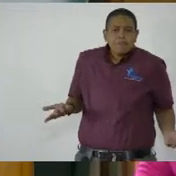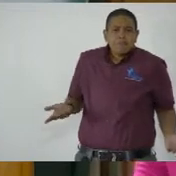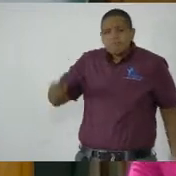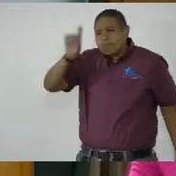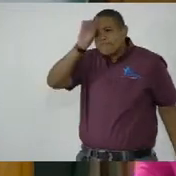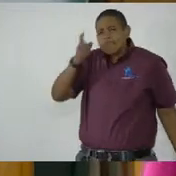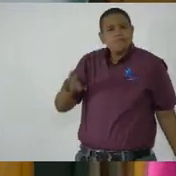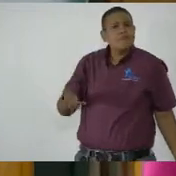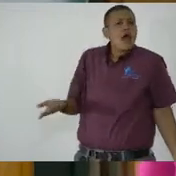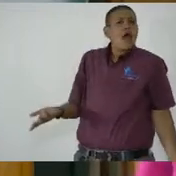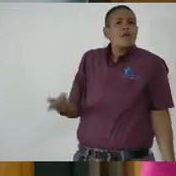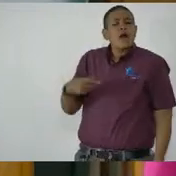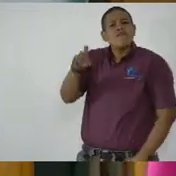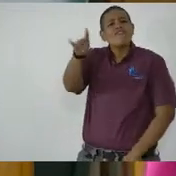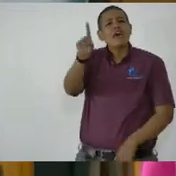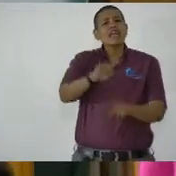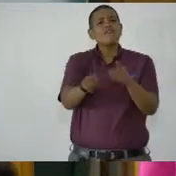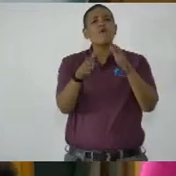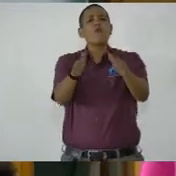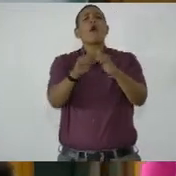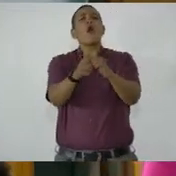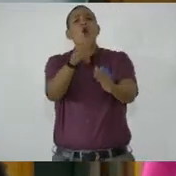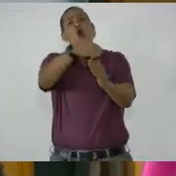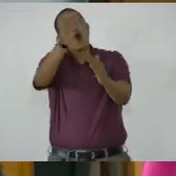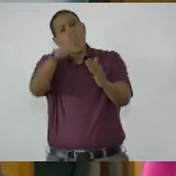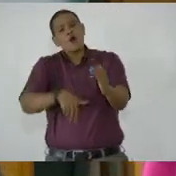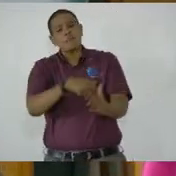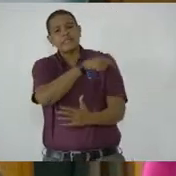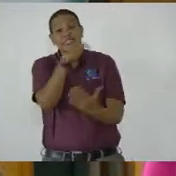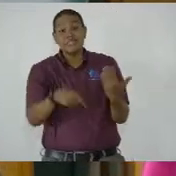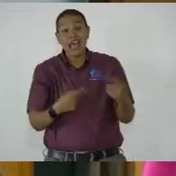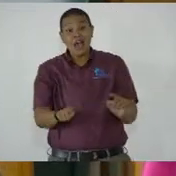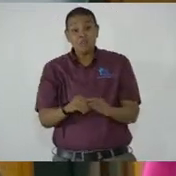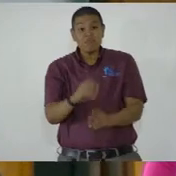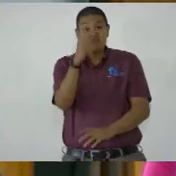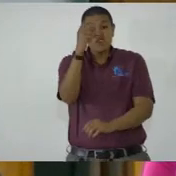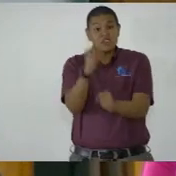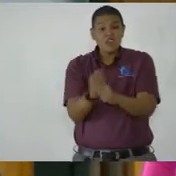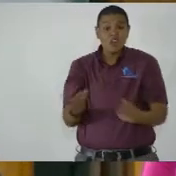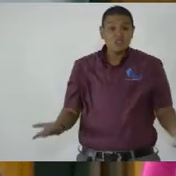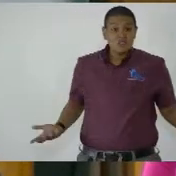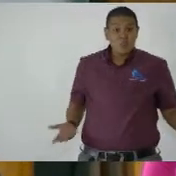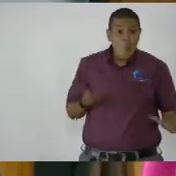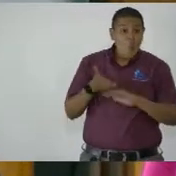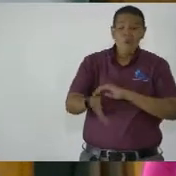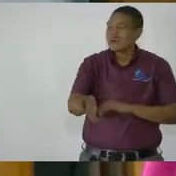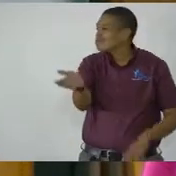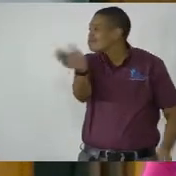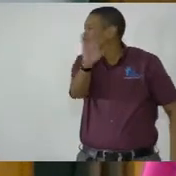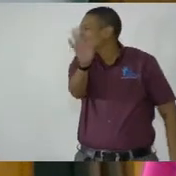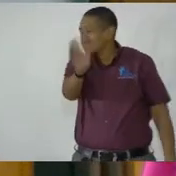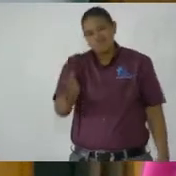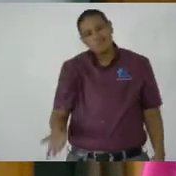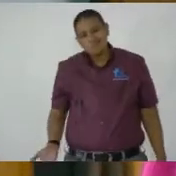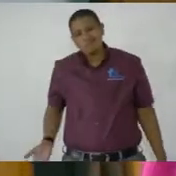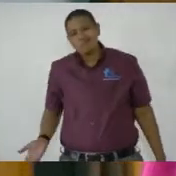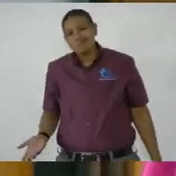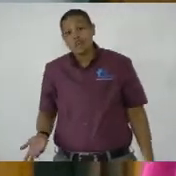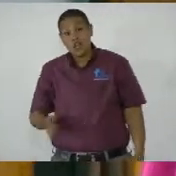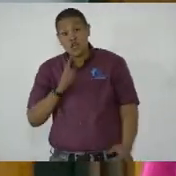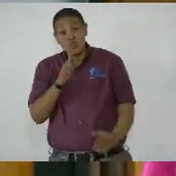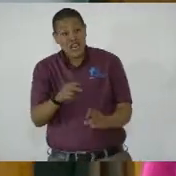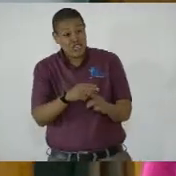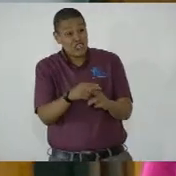to find ways and means to complete these cases within 3 years. There's no shortage, Madam Speaker,